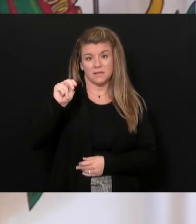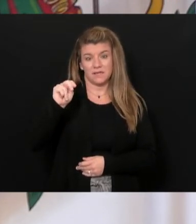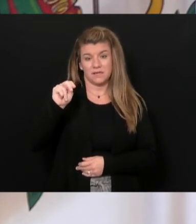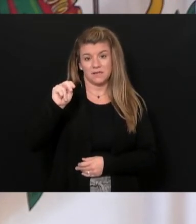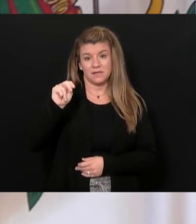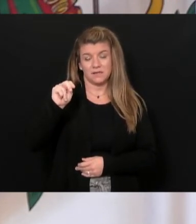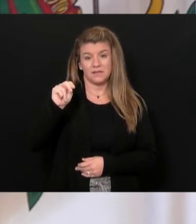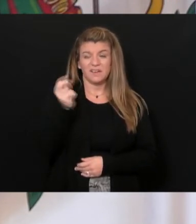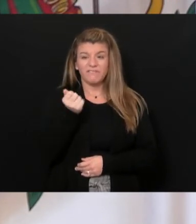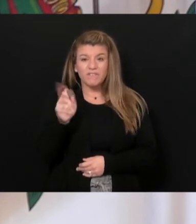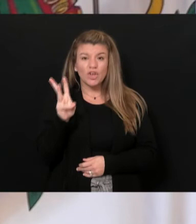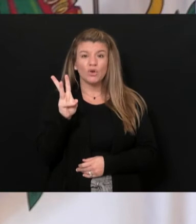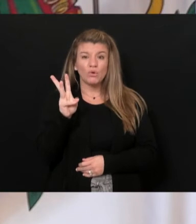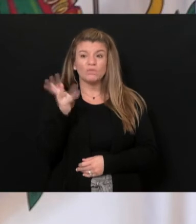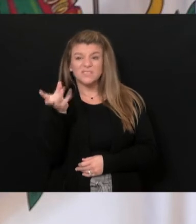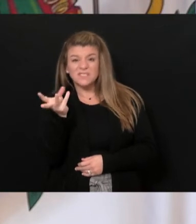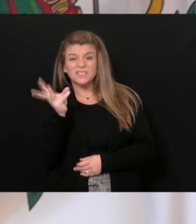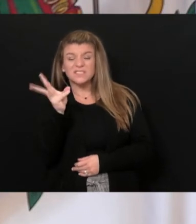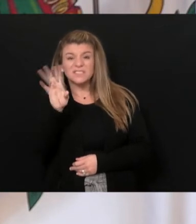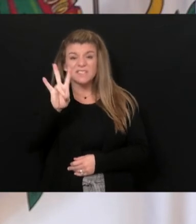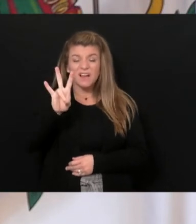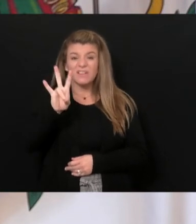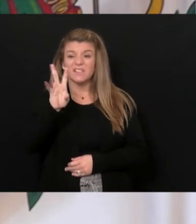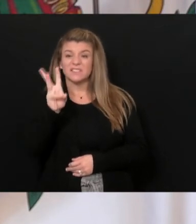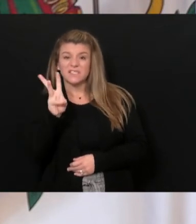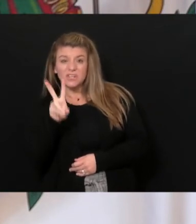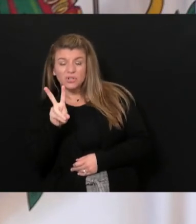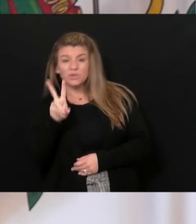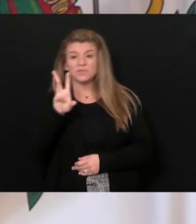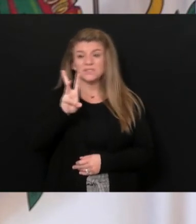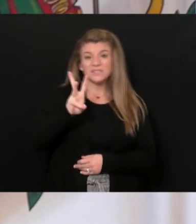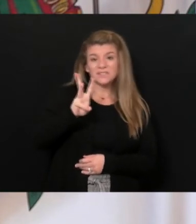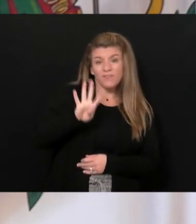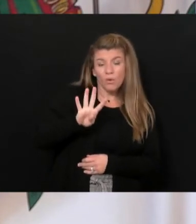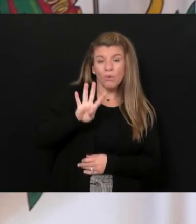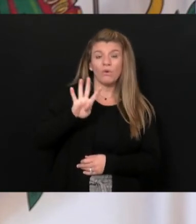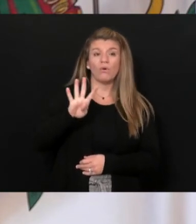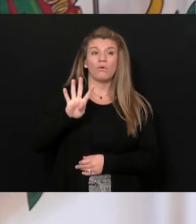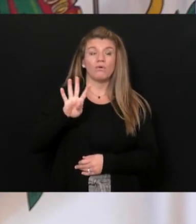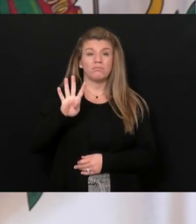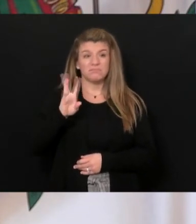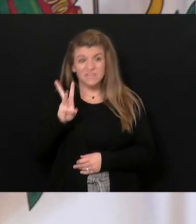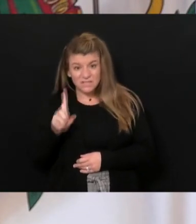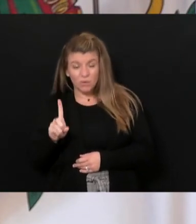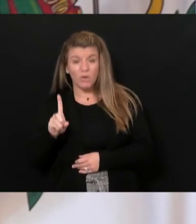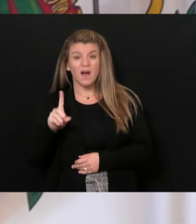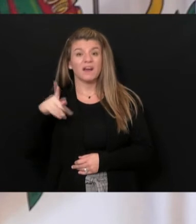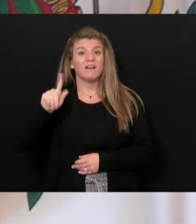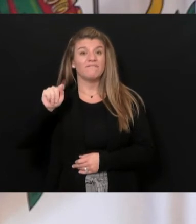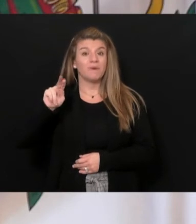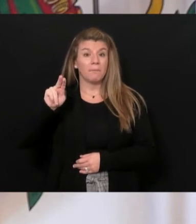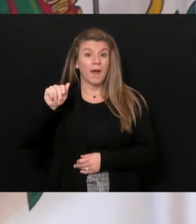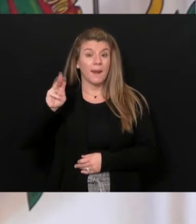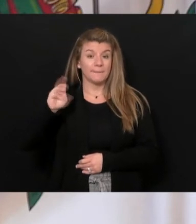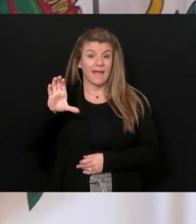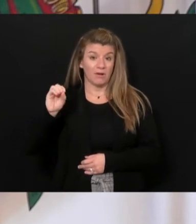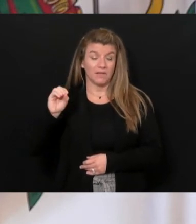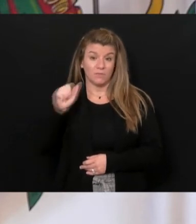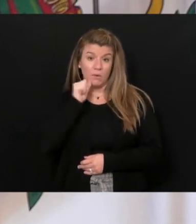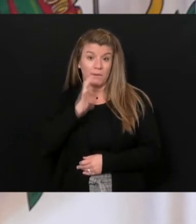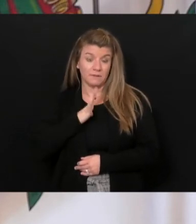couple of 66-year-olds, 67, 64. Another 61-year-old from Putnam County, a